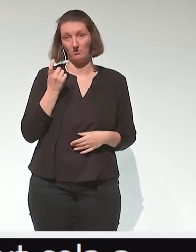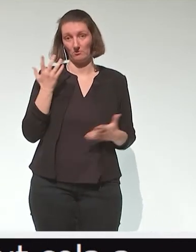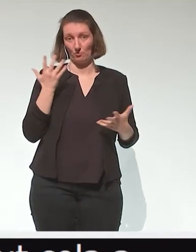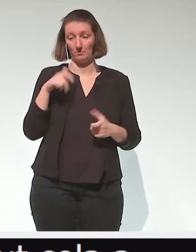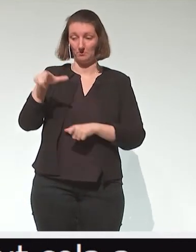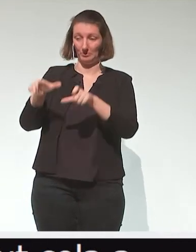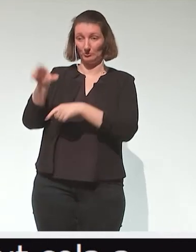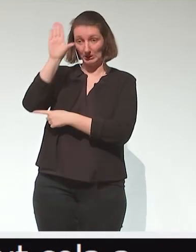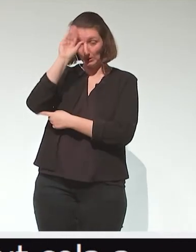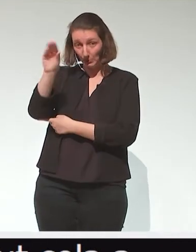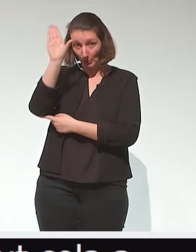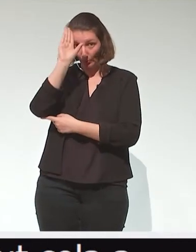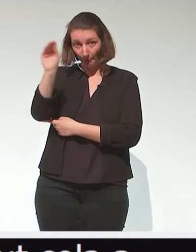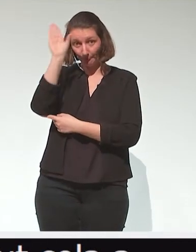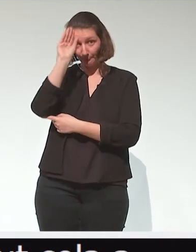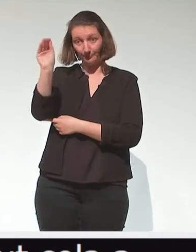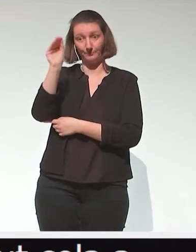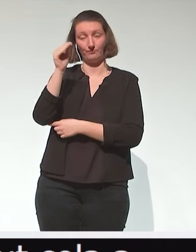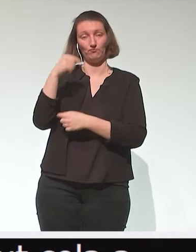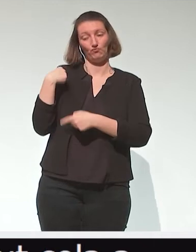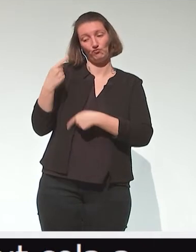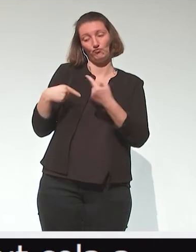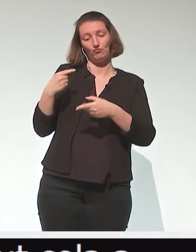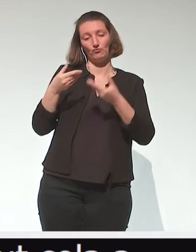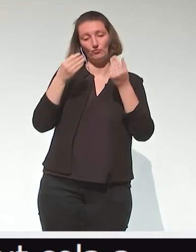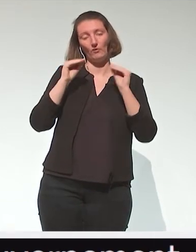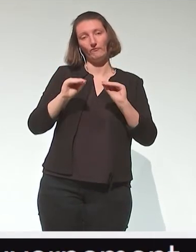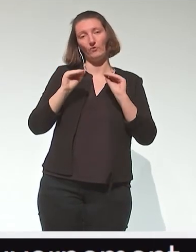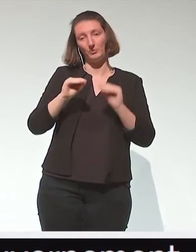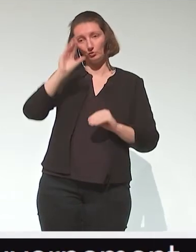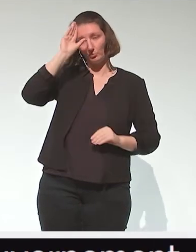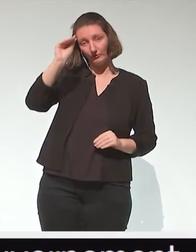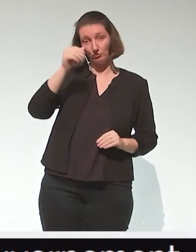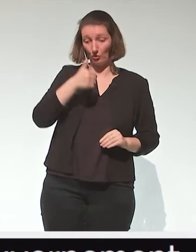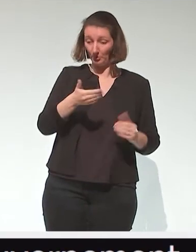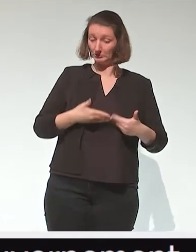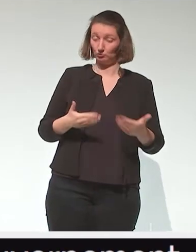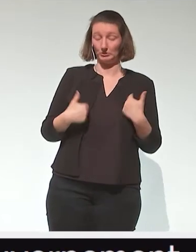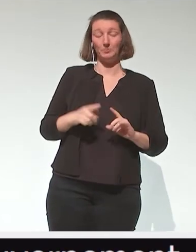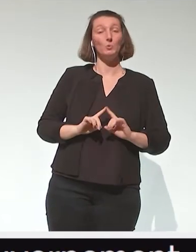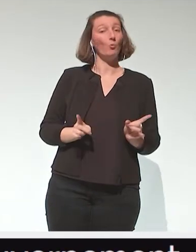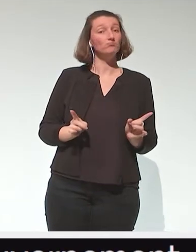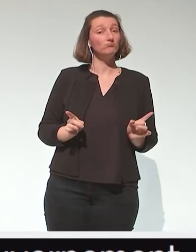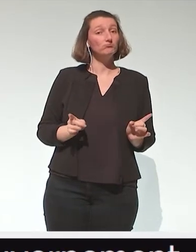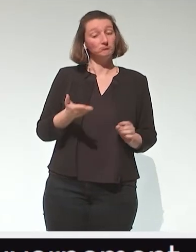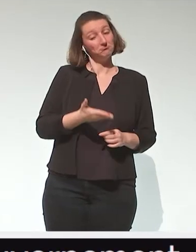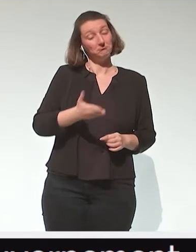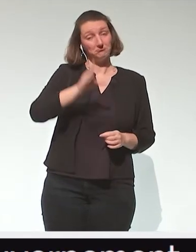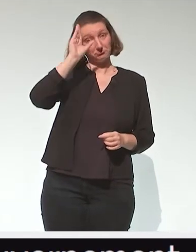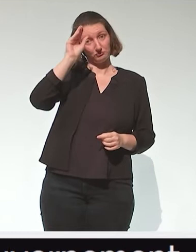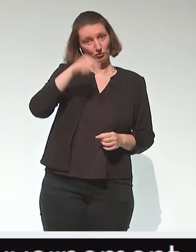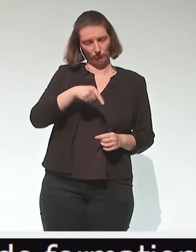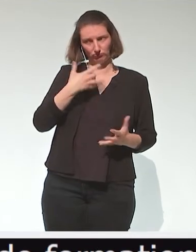disability within one of their projects decided to produce portfolios for youngsters